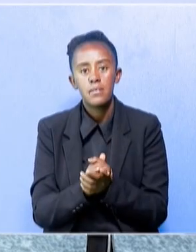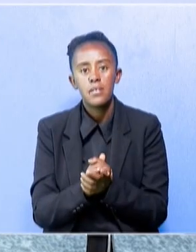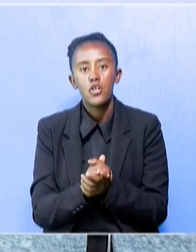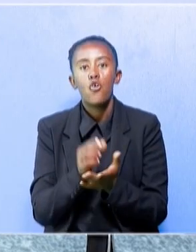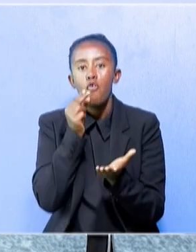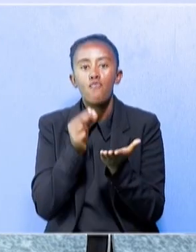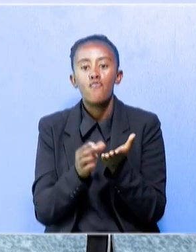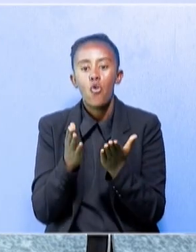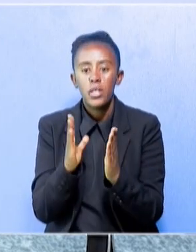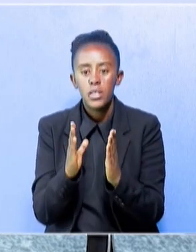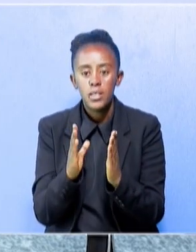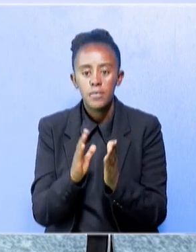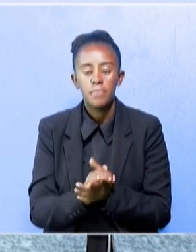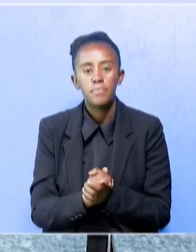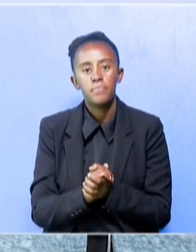volunteer.